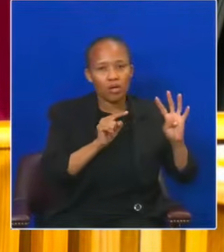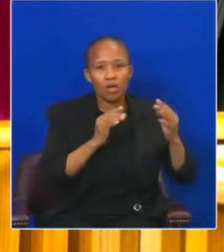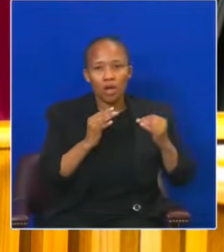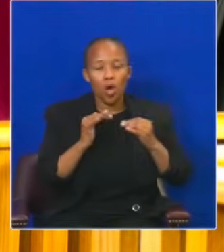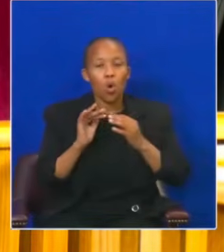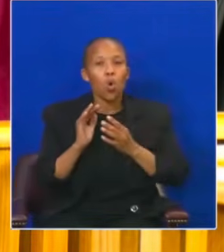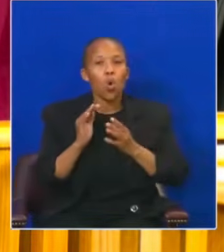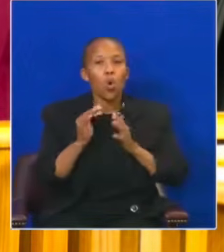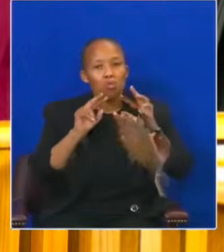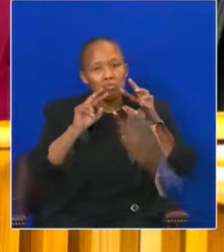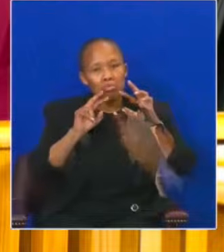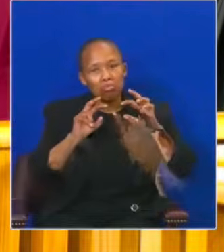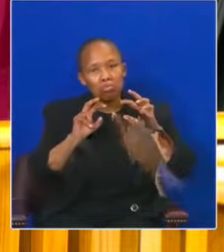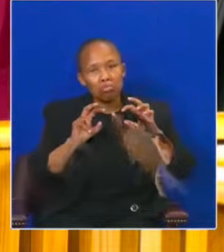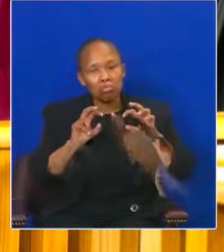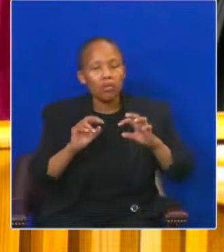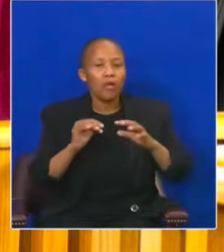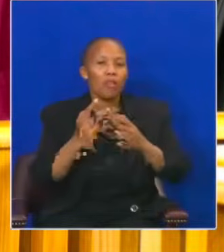day.